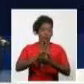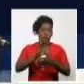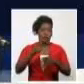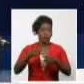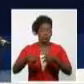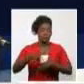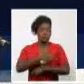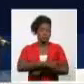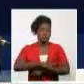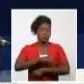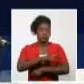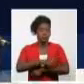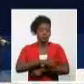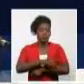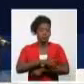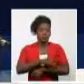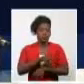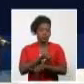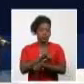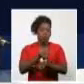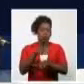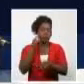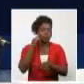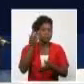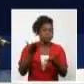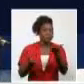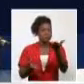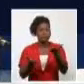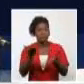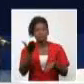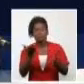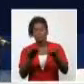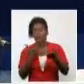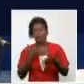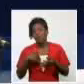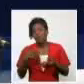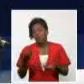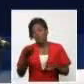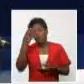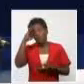them are already working.